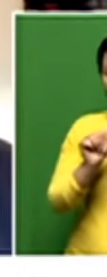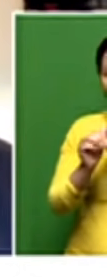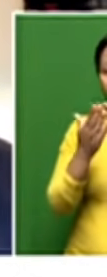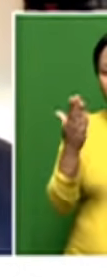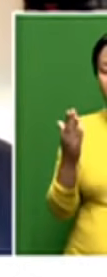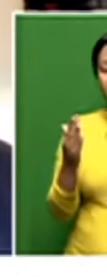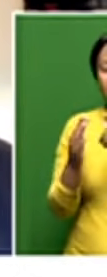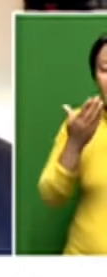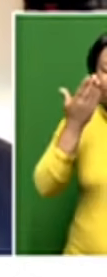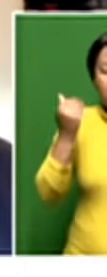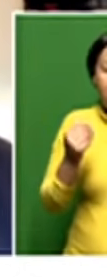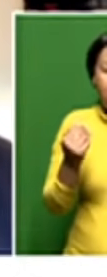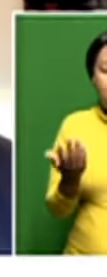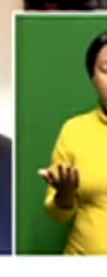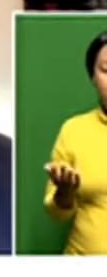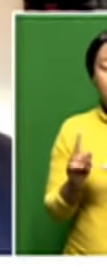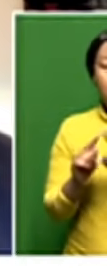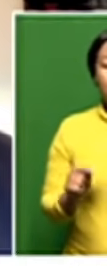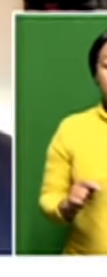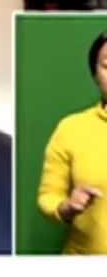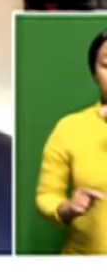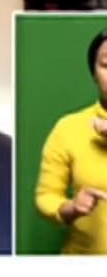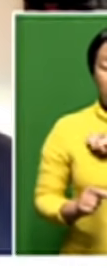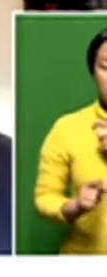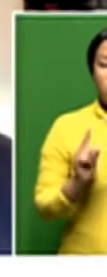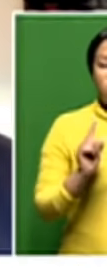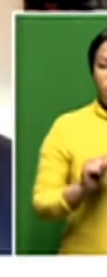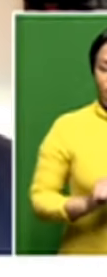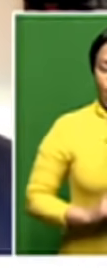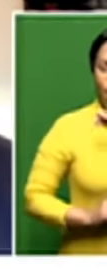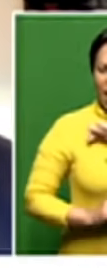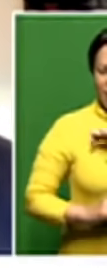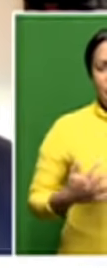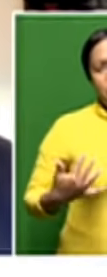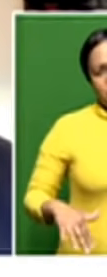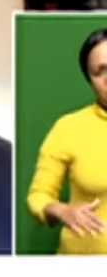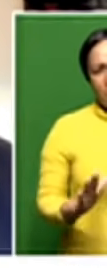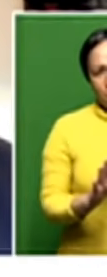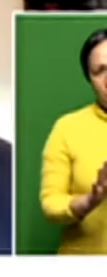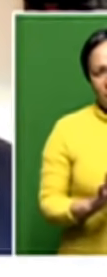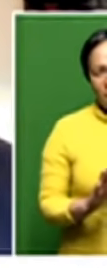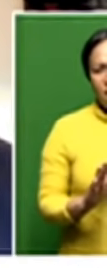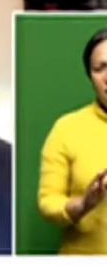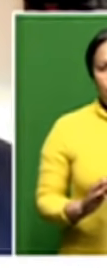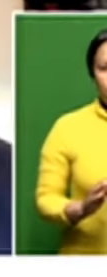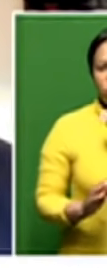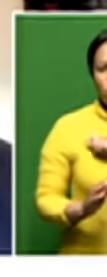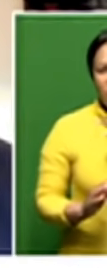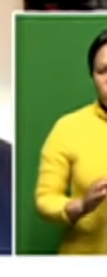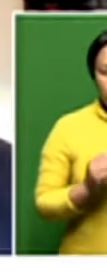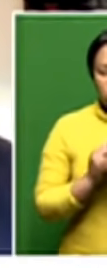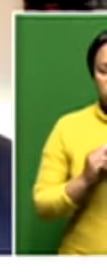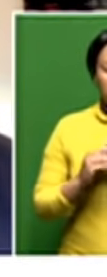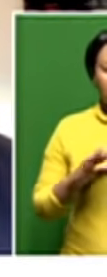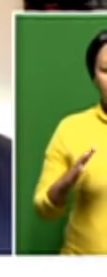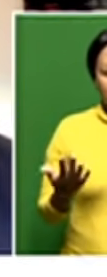be upholding. You know, trust from a consumer is a very, very big thing. How do we trust you going forward? Because